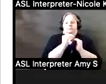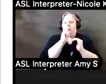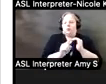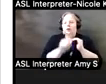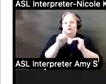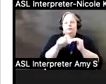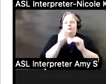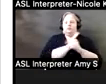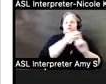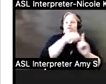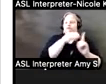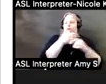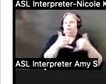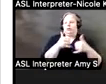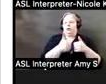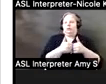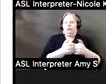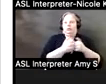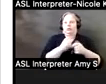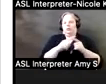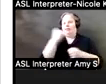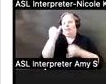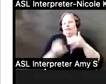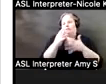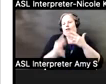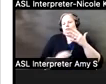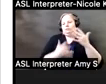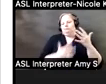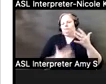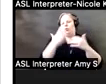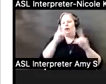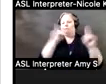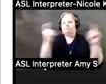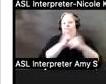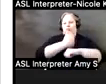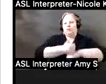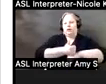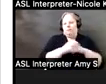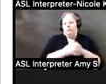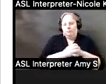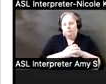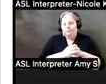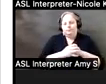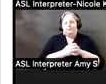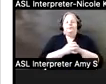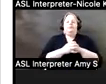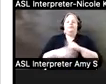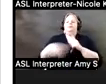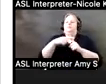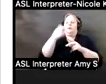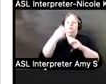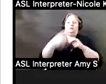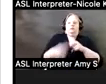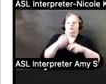option in order to play video games. But it's kind of a last resort option because of how complex it is to set up and how hard it is to kind of